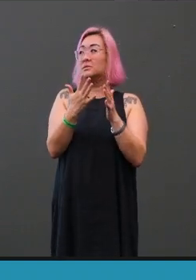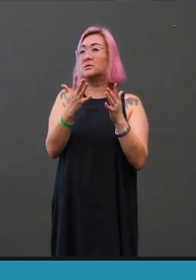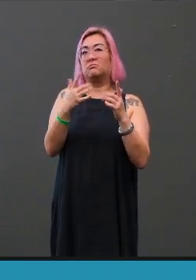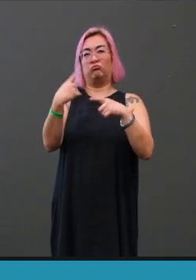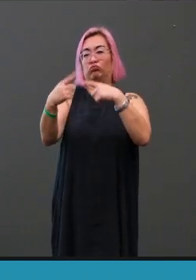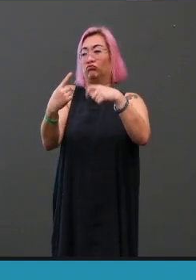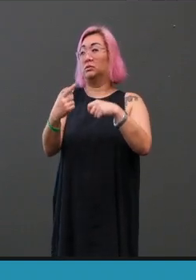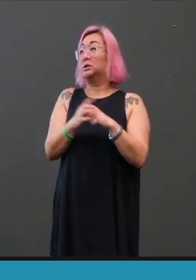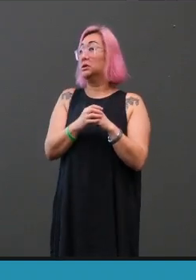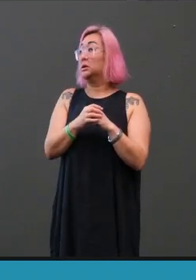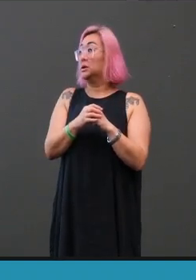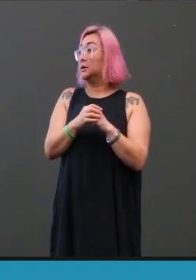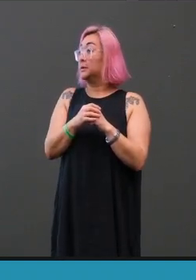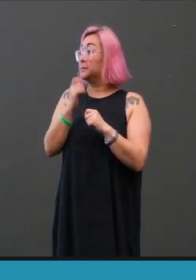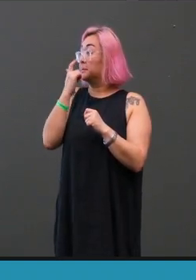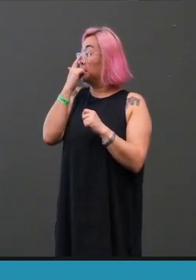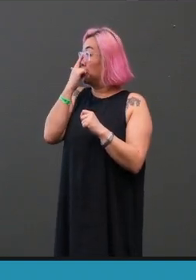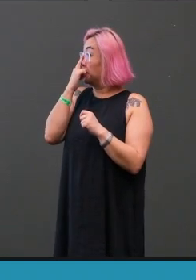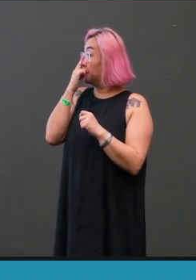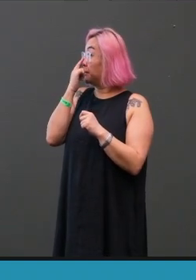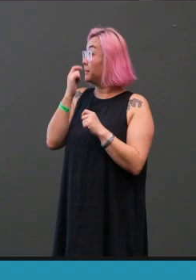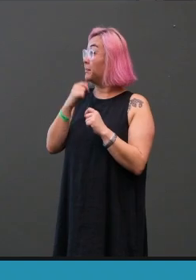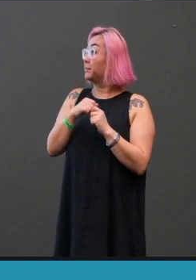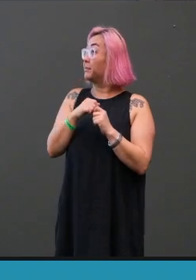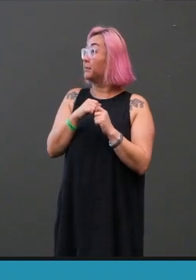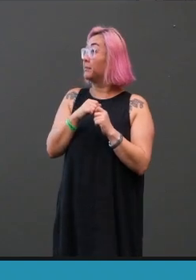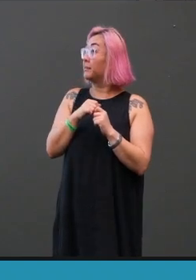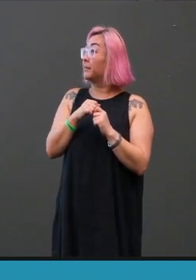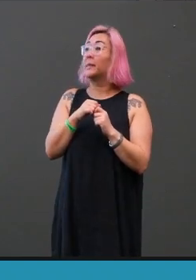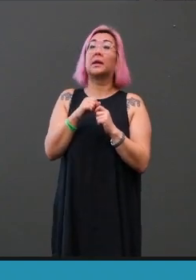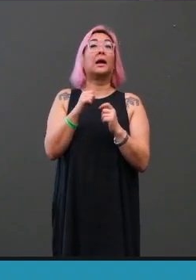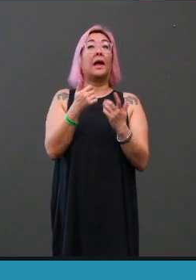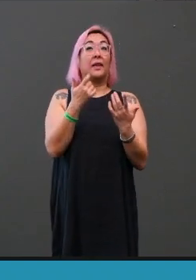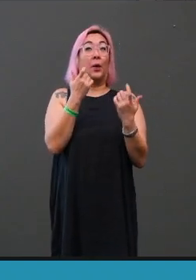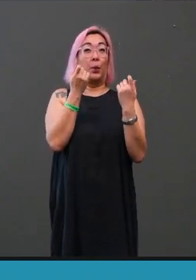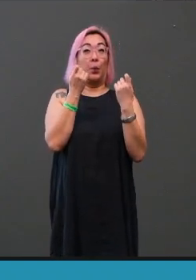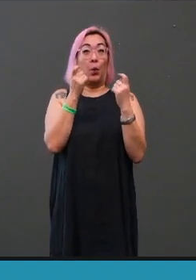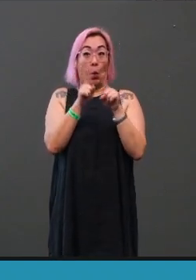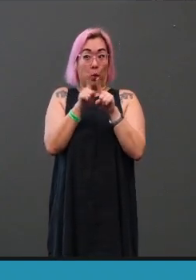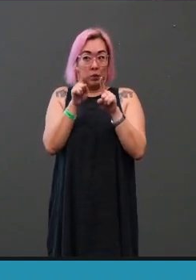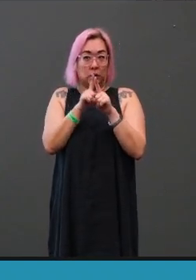their current position, and if it goes above a certain value, we trigger the animation.